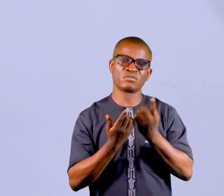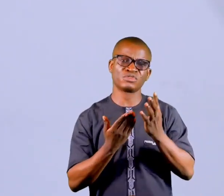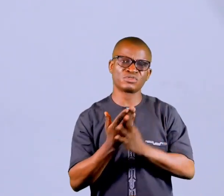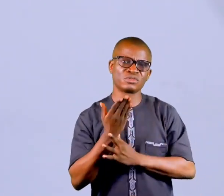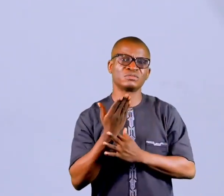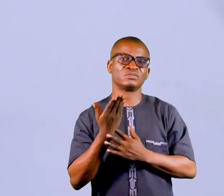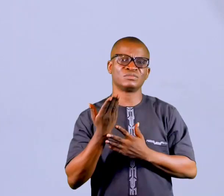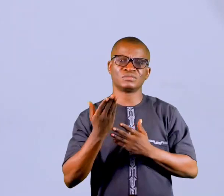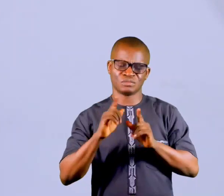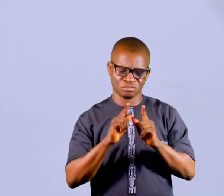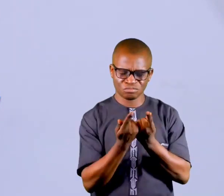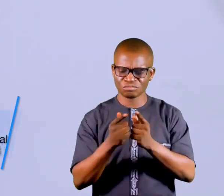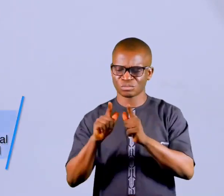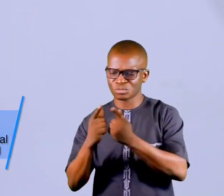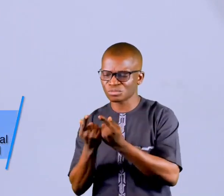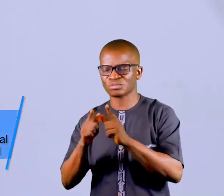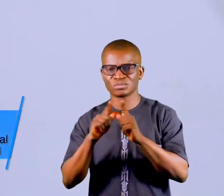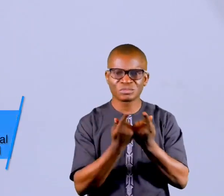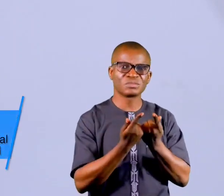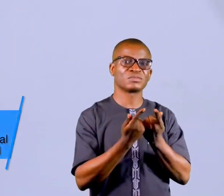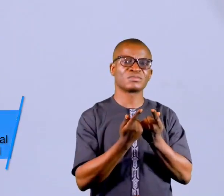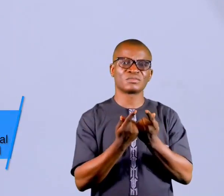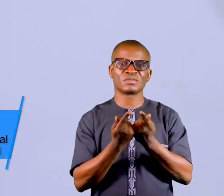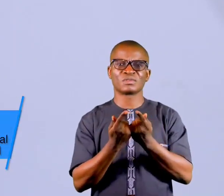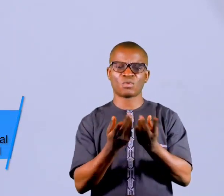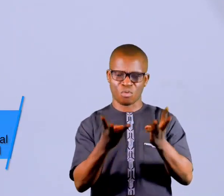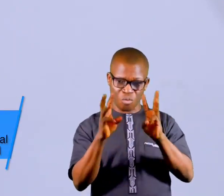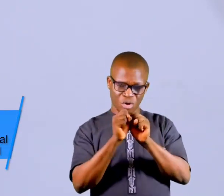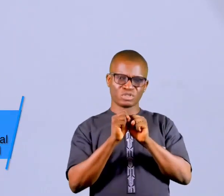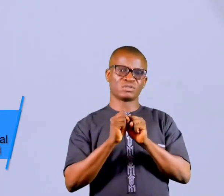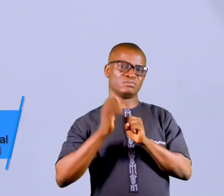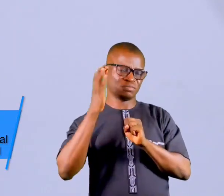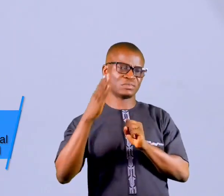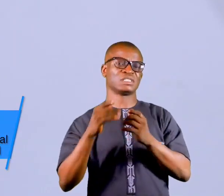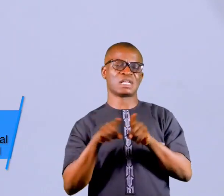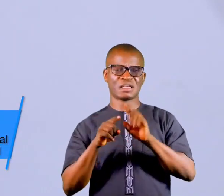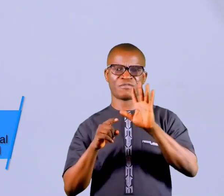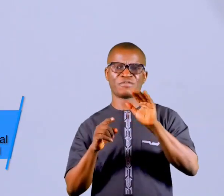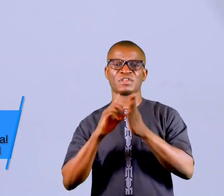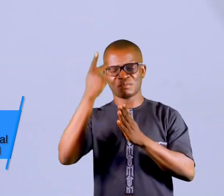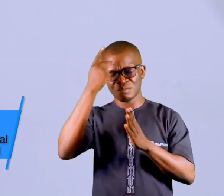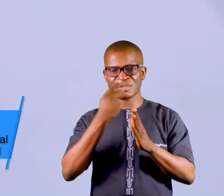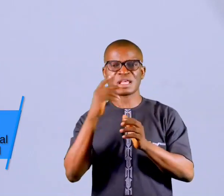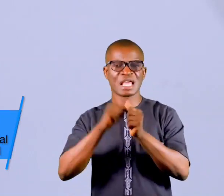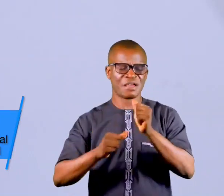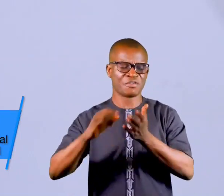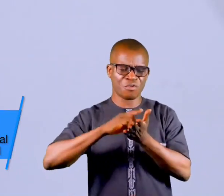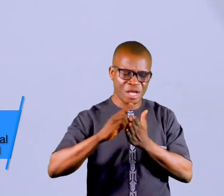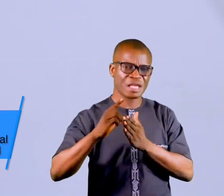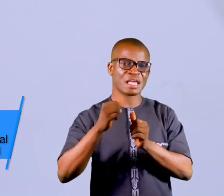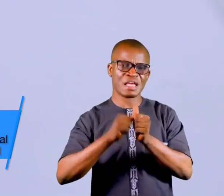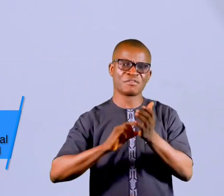through groups like a WhatsApp group. You can have a facilitator there with 12 to 15 parents, and every week a